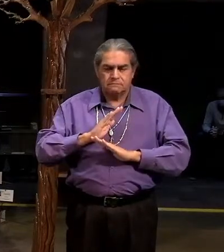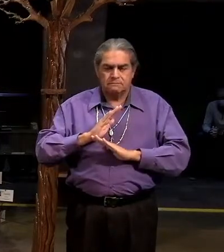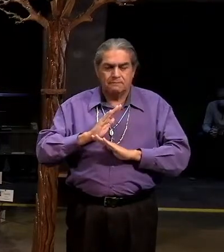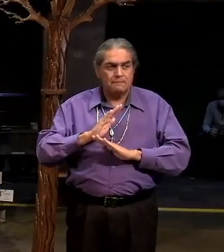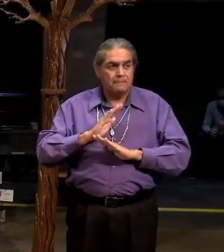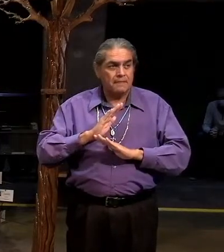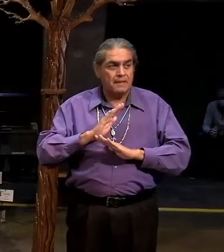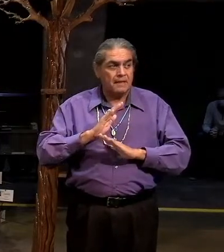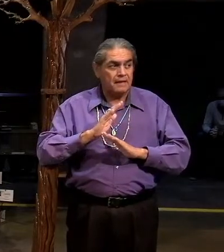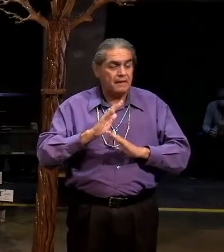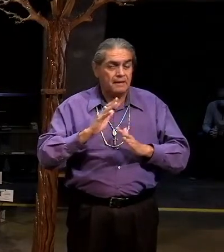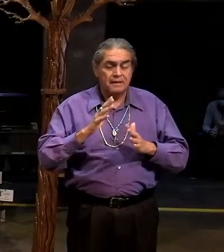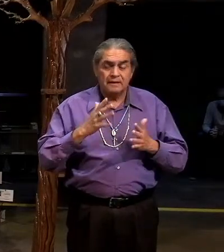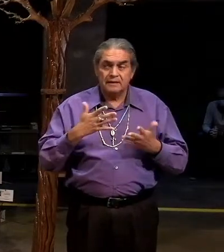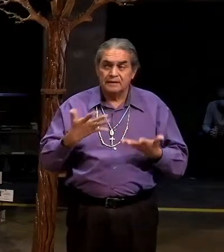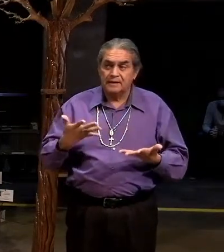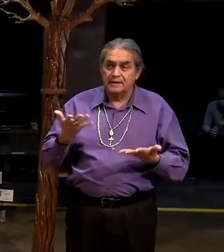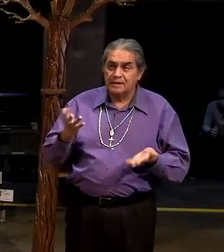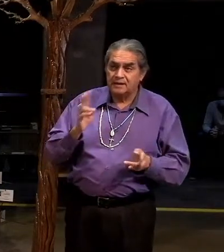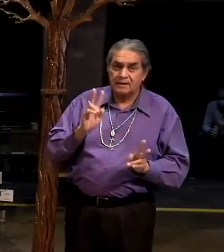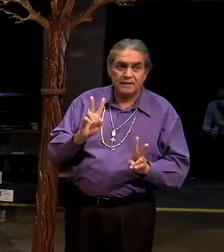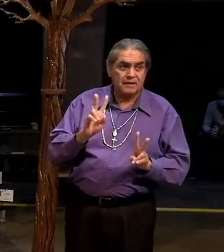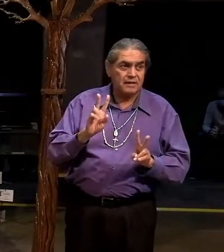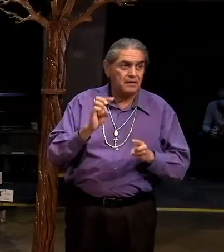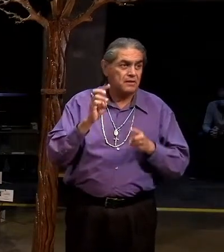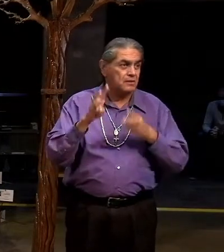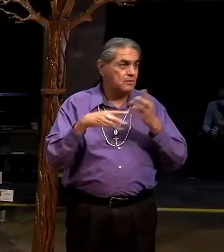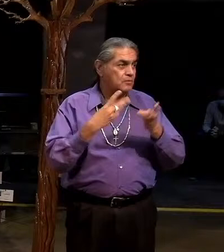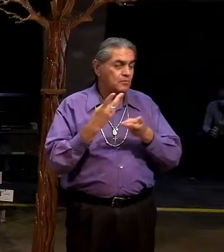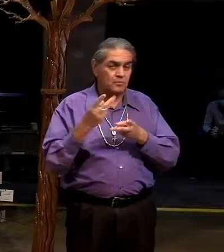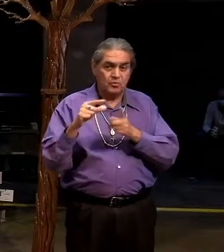Now look at the word from Isaiah.